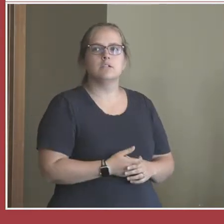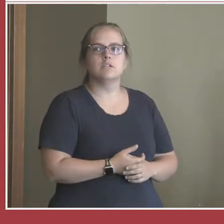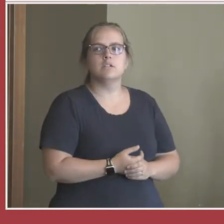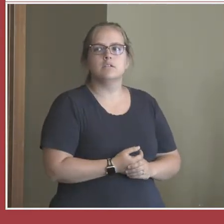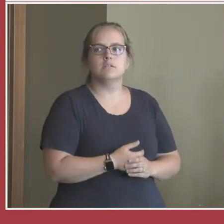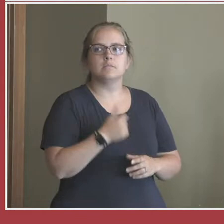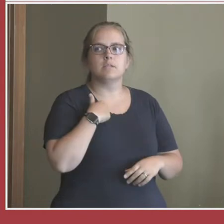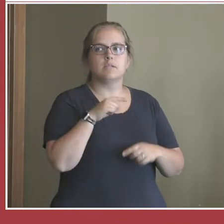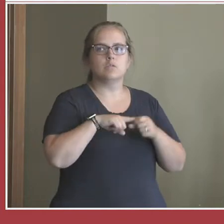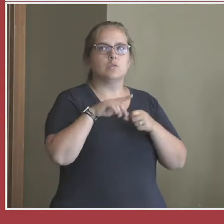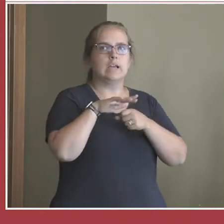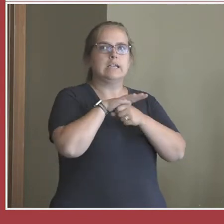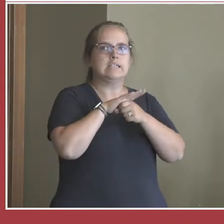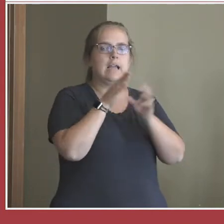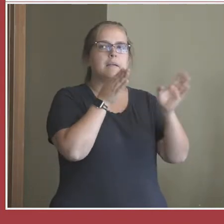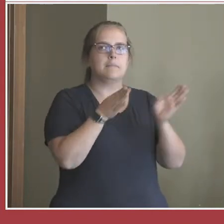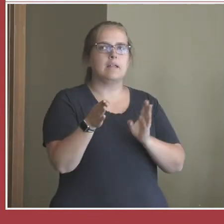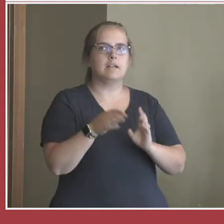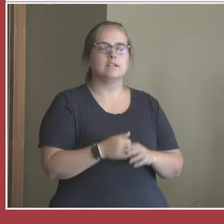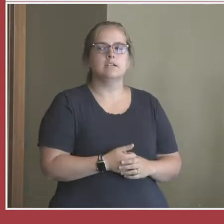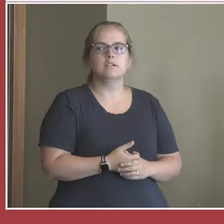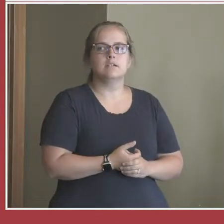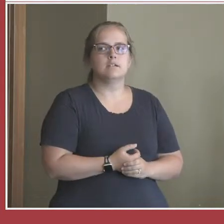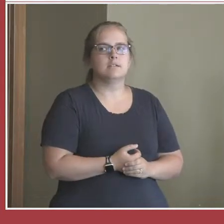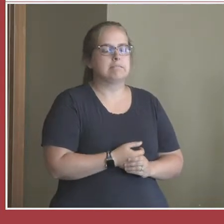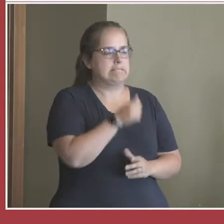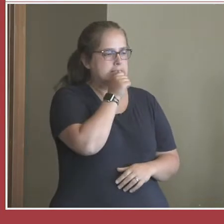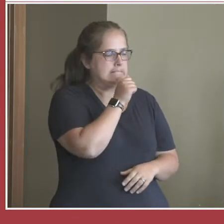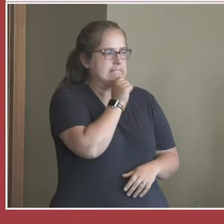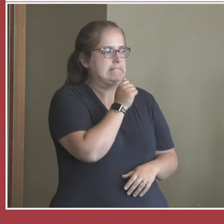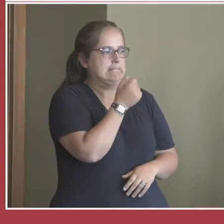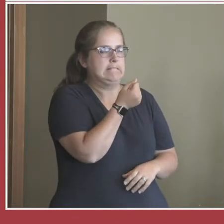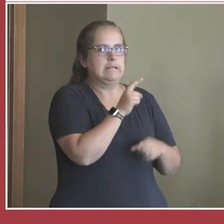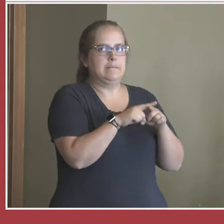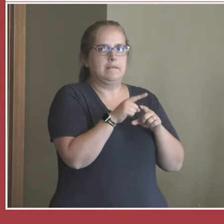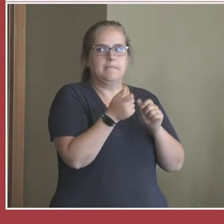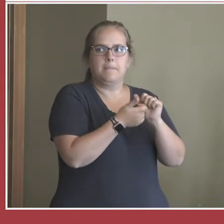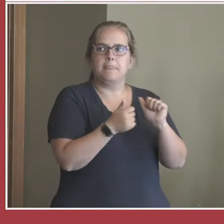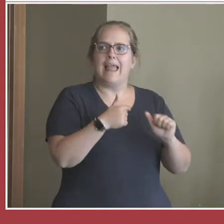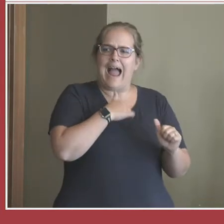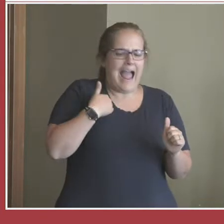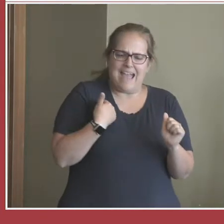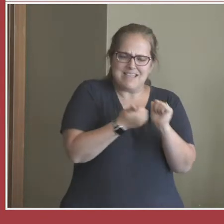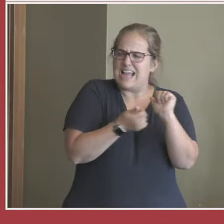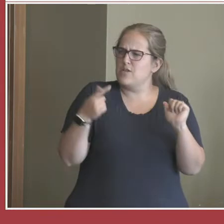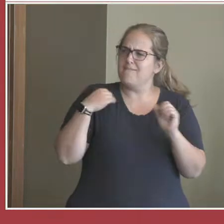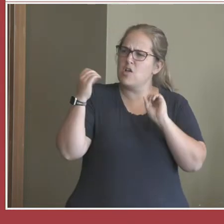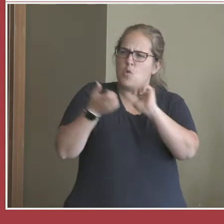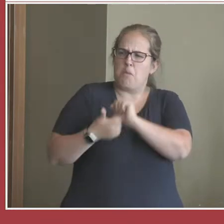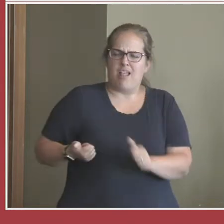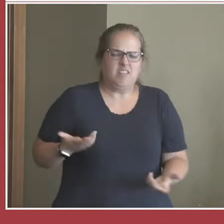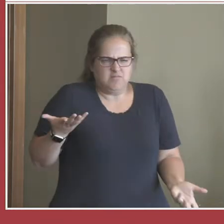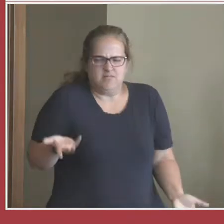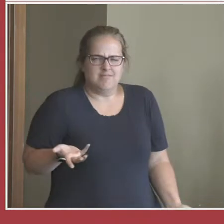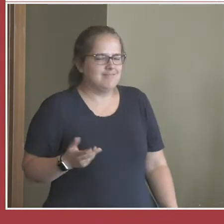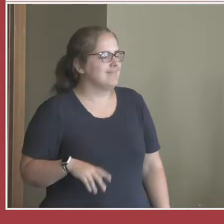was gonna go to the site plan, maybe that would help us. Yeah. Just bear with us with the leg here. I get the leg. You Yeah. didn't have any leg. How'd that